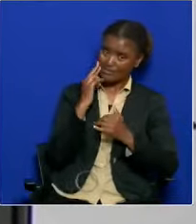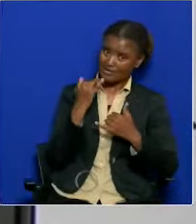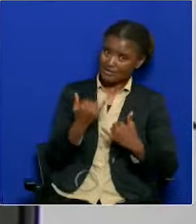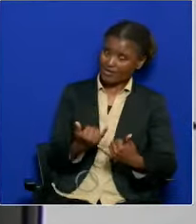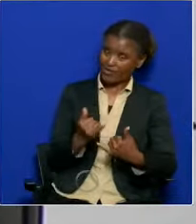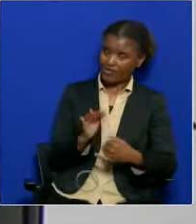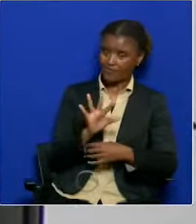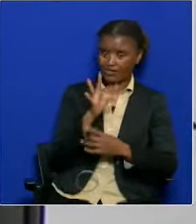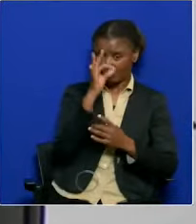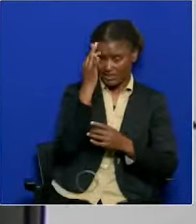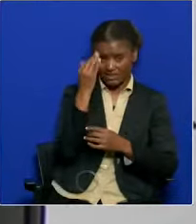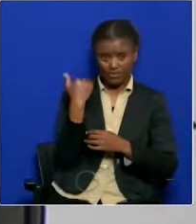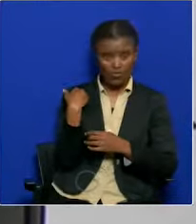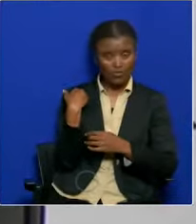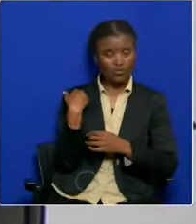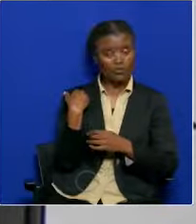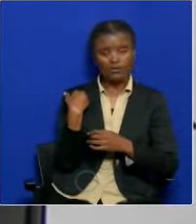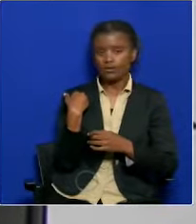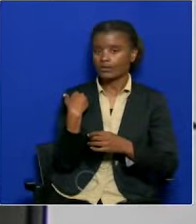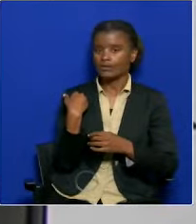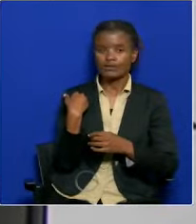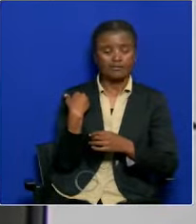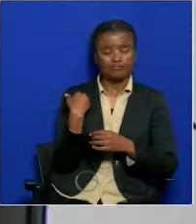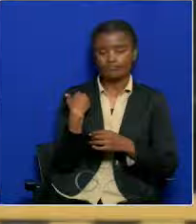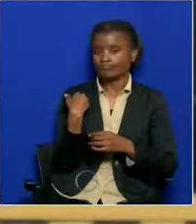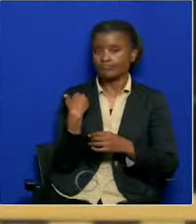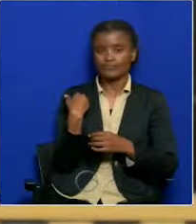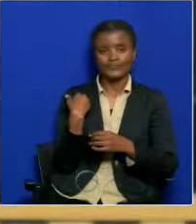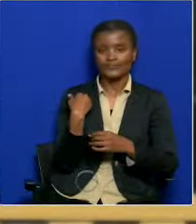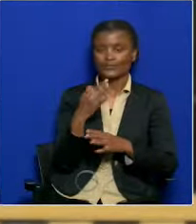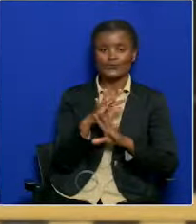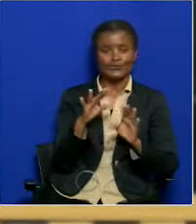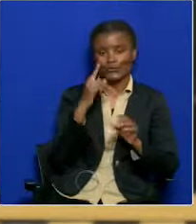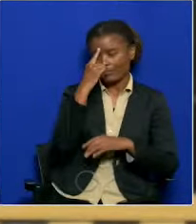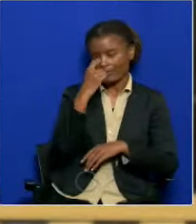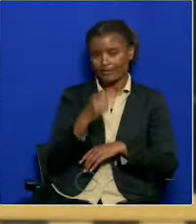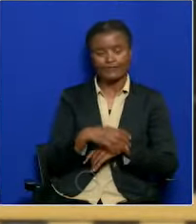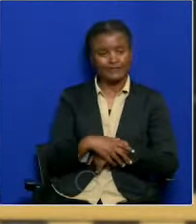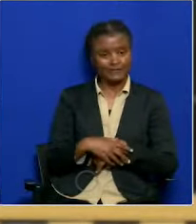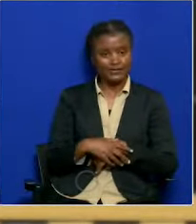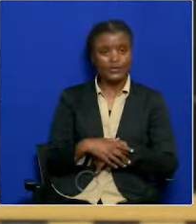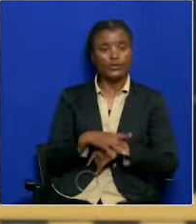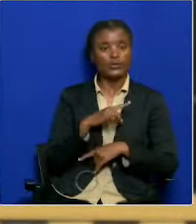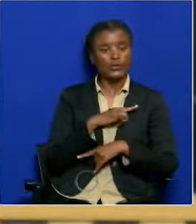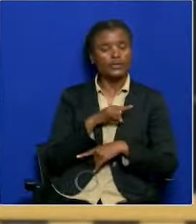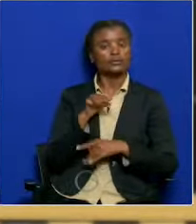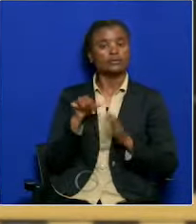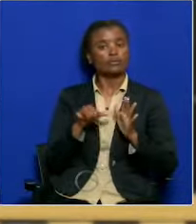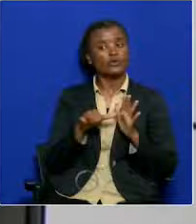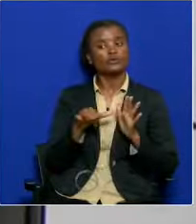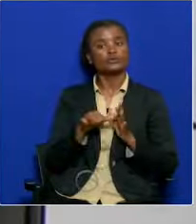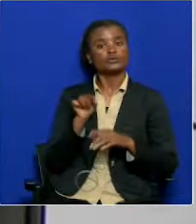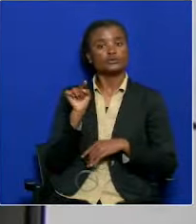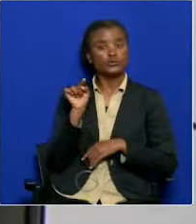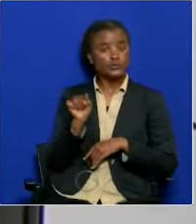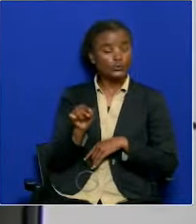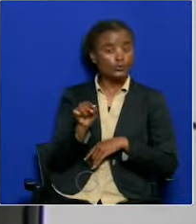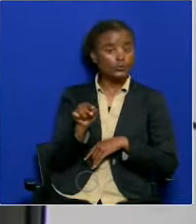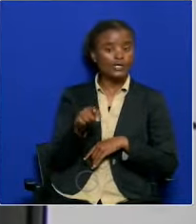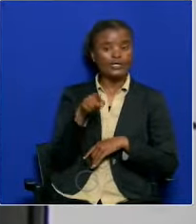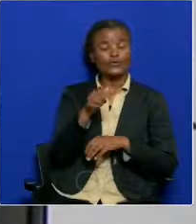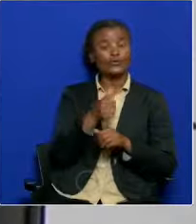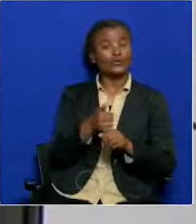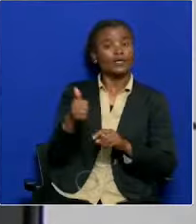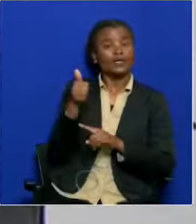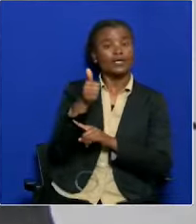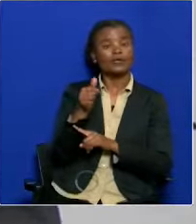It's of sufficient importance to you as head of organized crime,